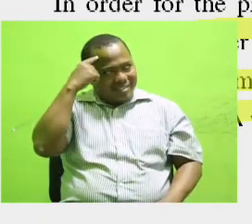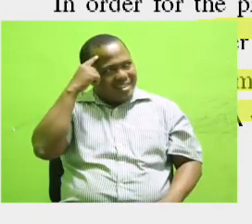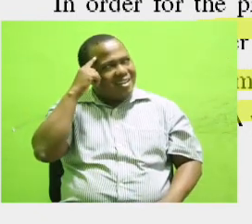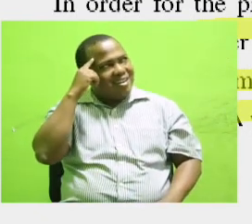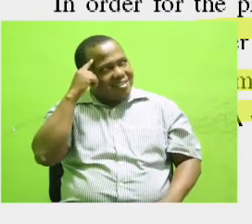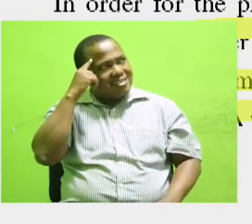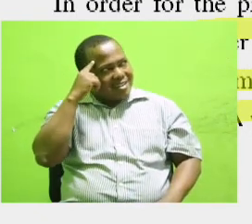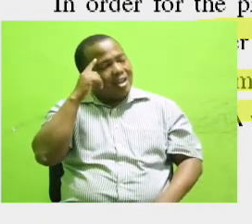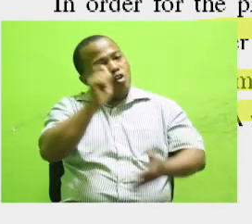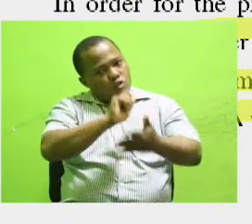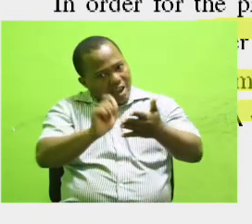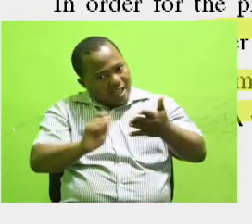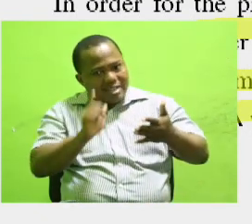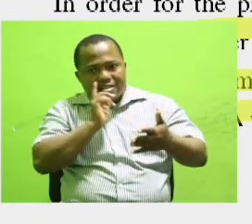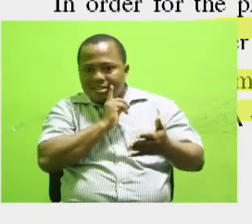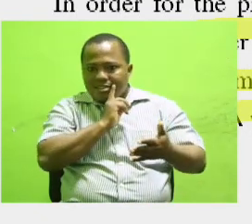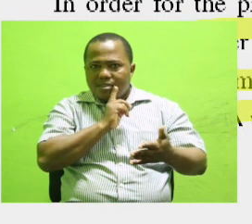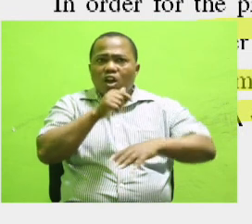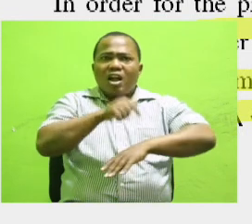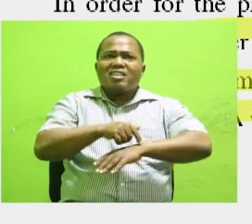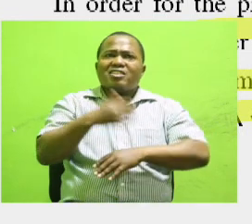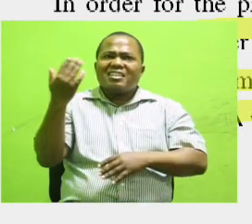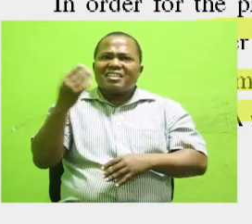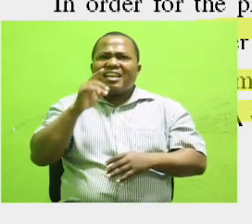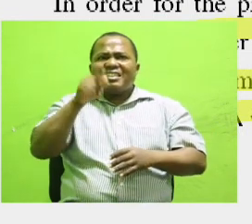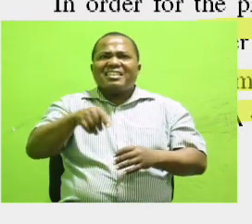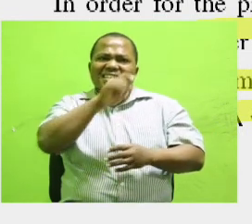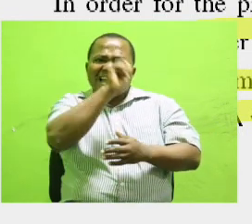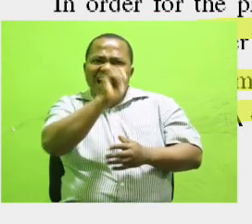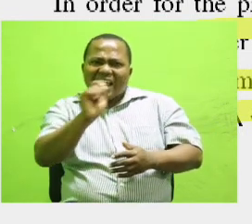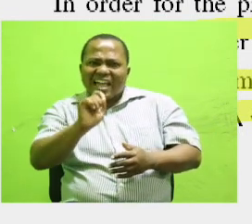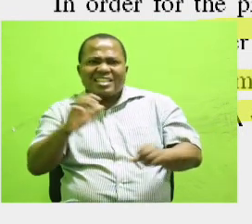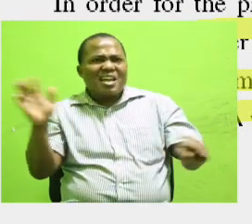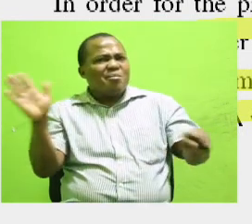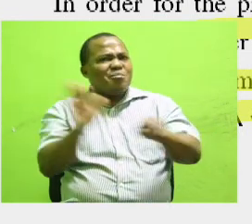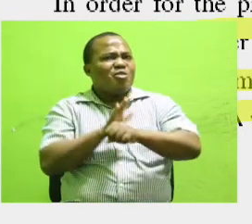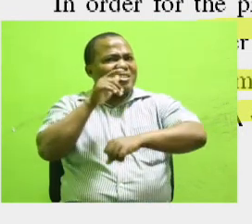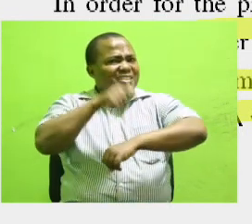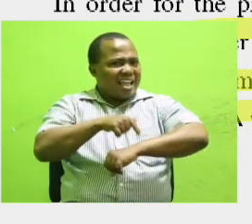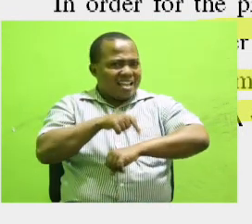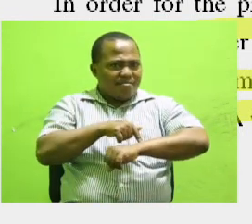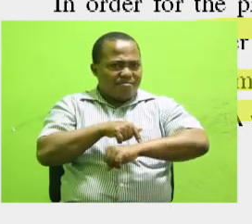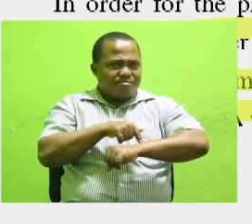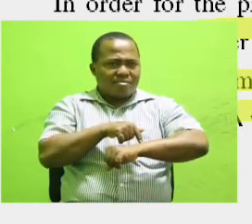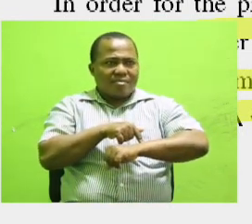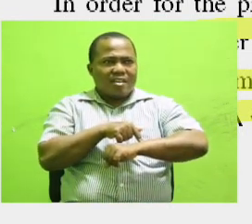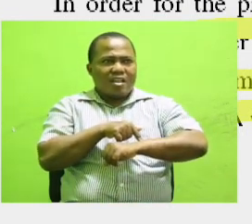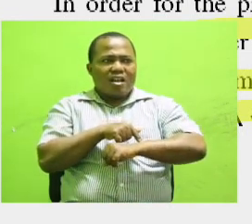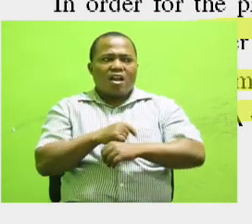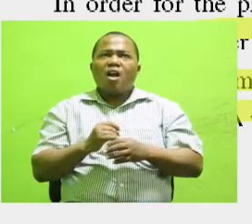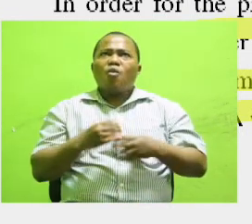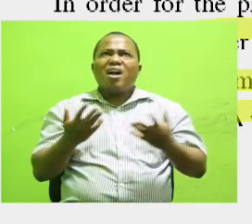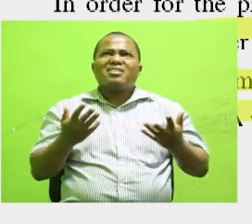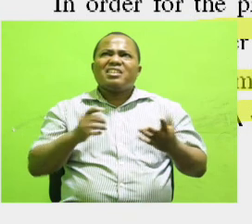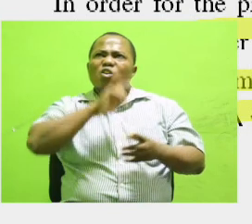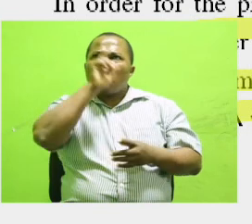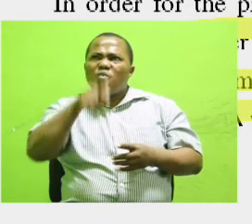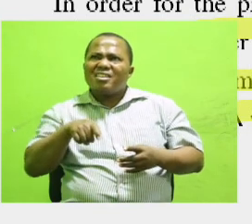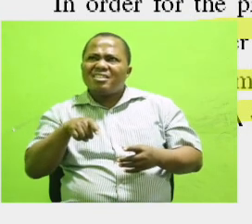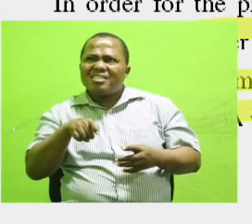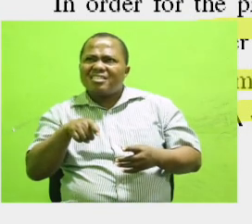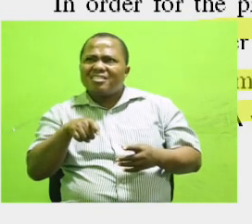is. But if you have the time, you can write it. But most of the time, what the